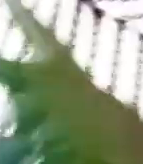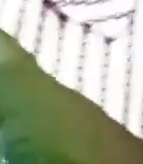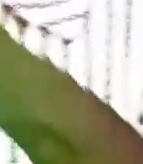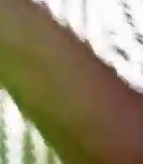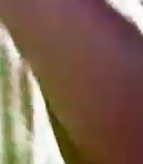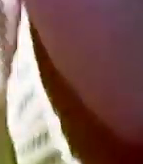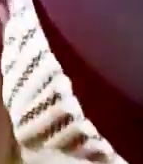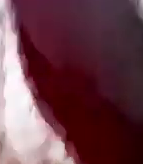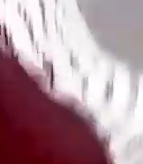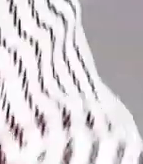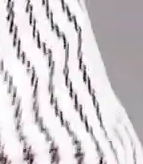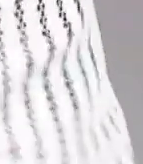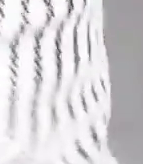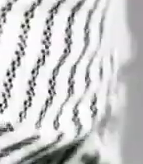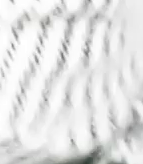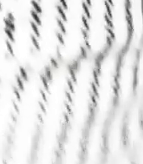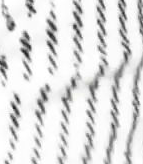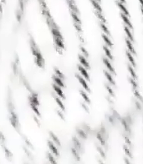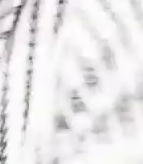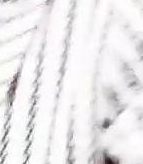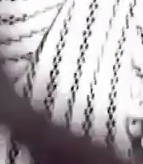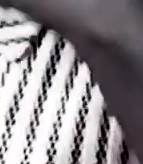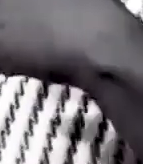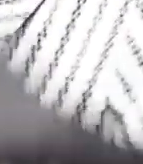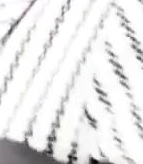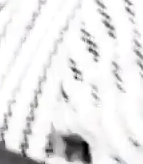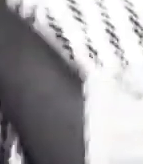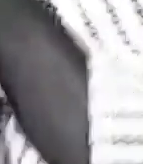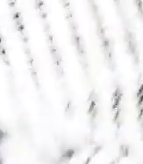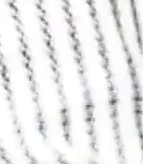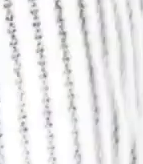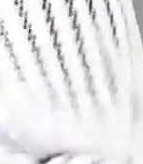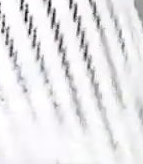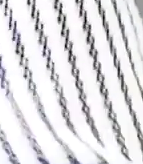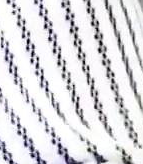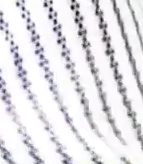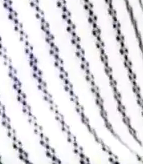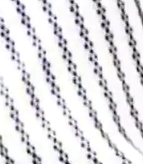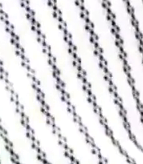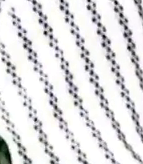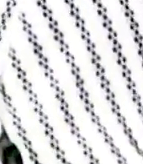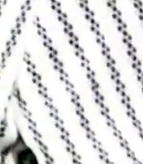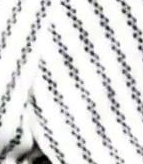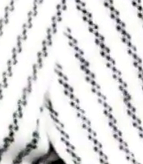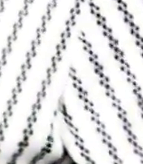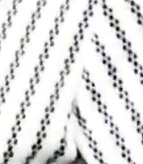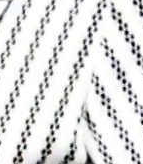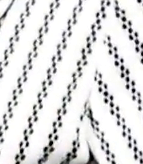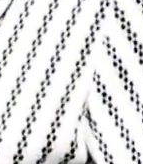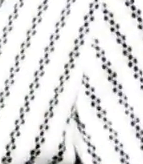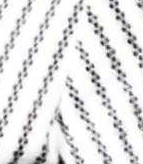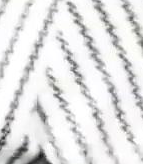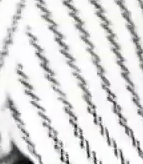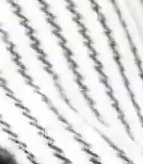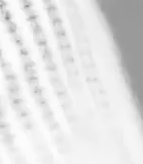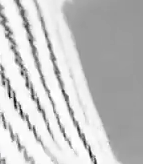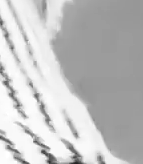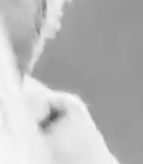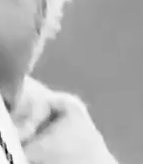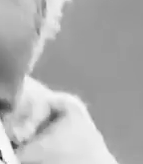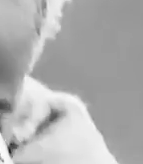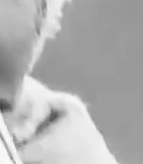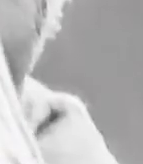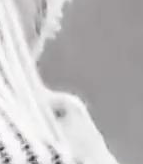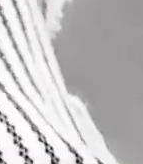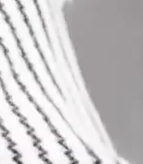God's miracle of turning dust into destiny and have put that miracle in a state of distress. In other